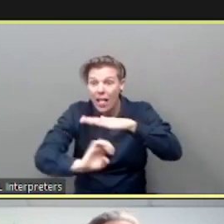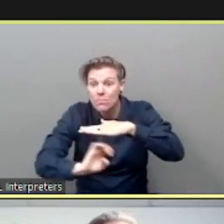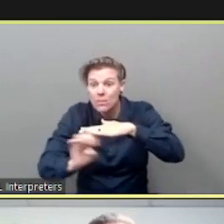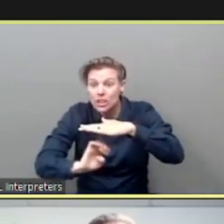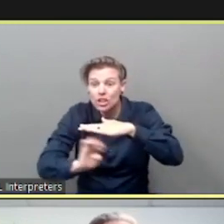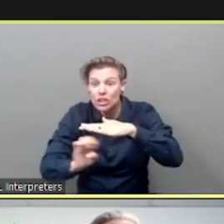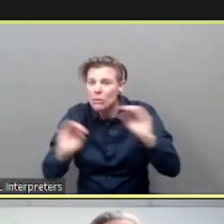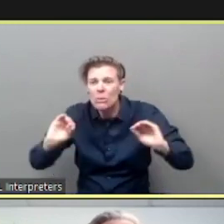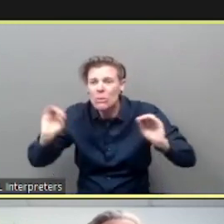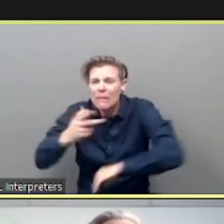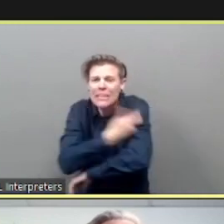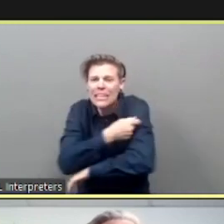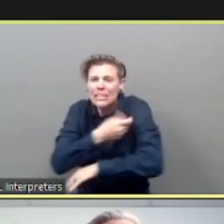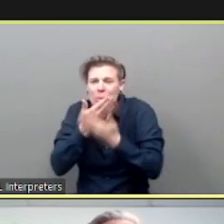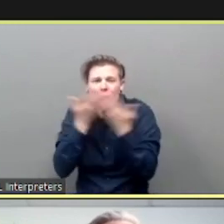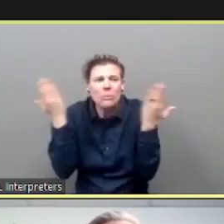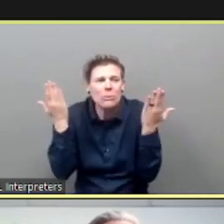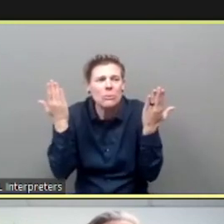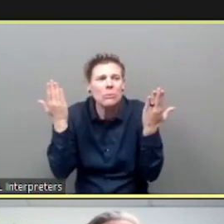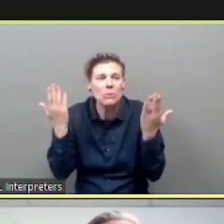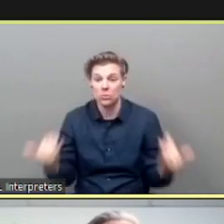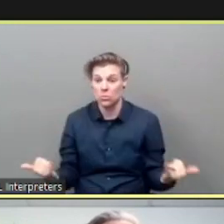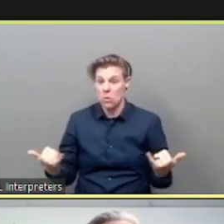vaccine today. Next slide, please.